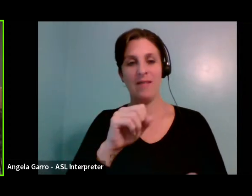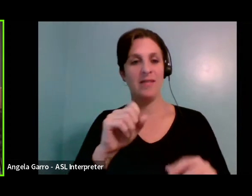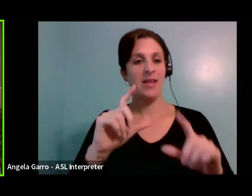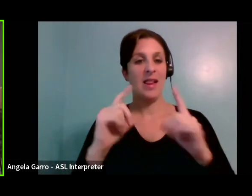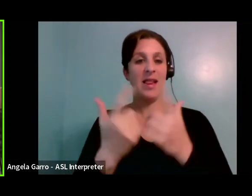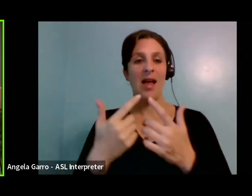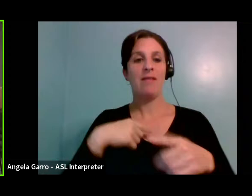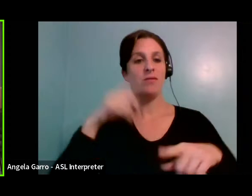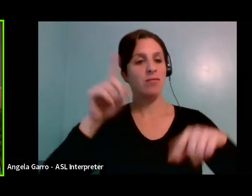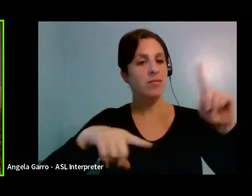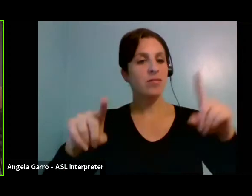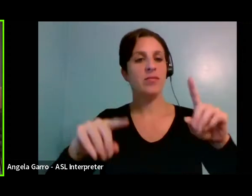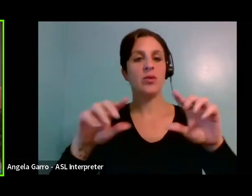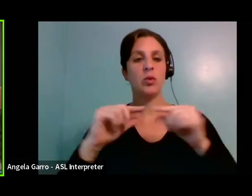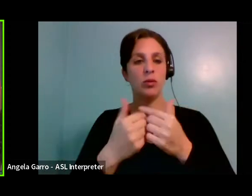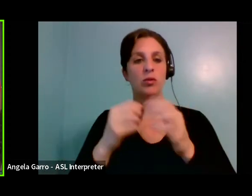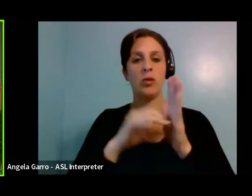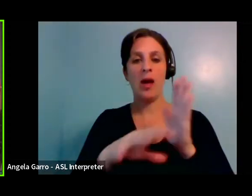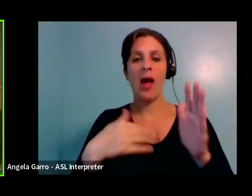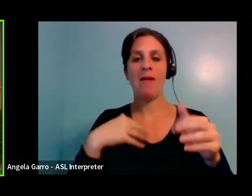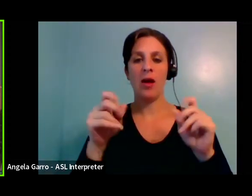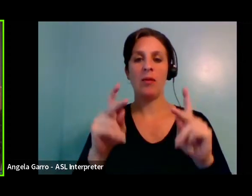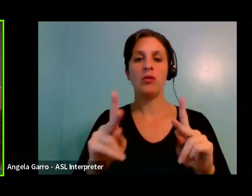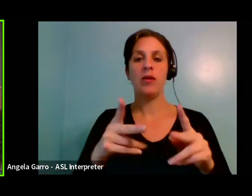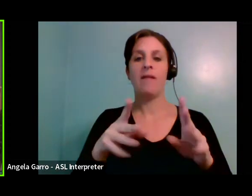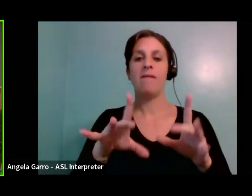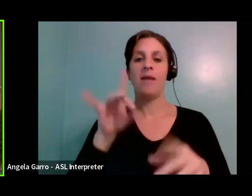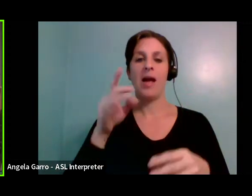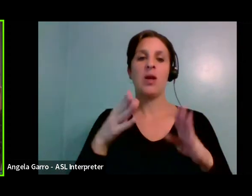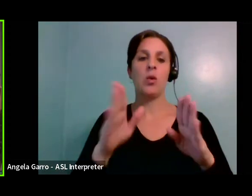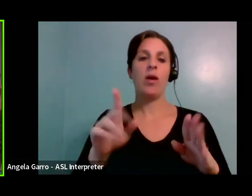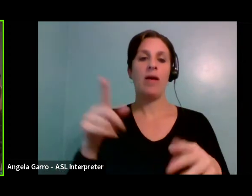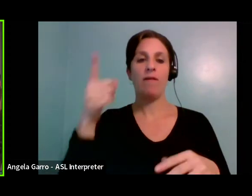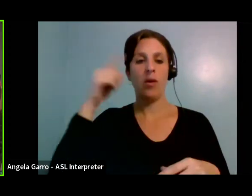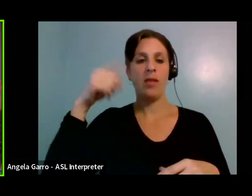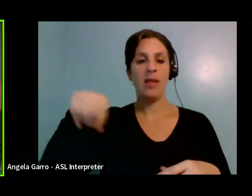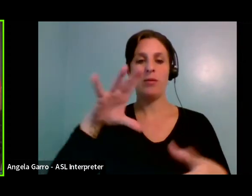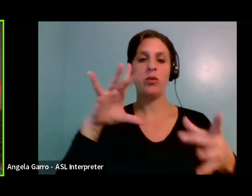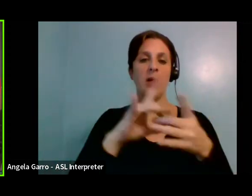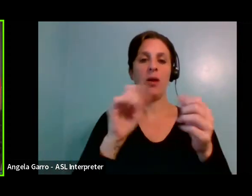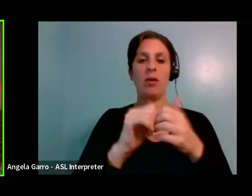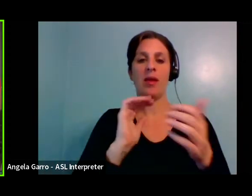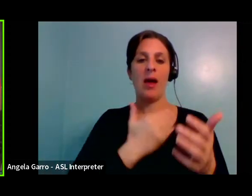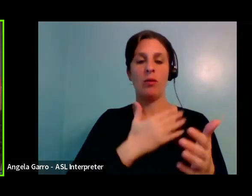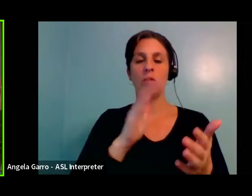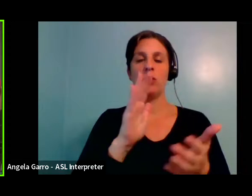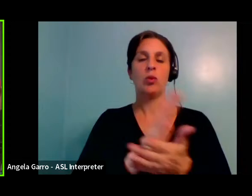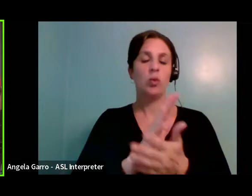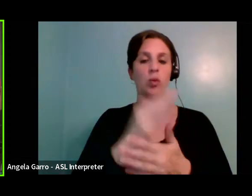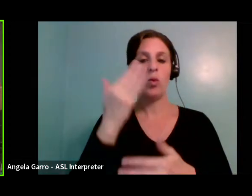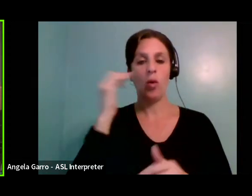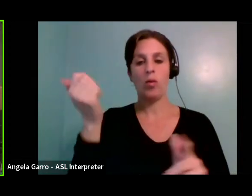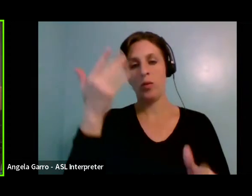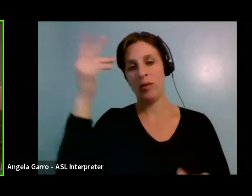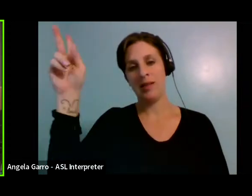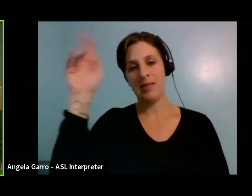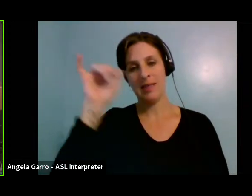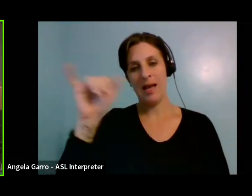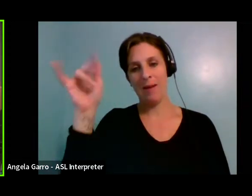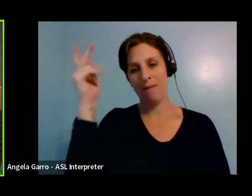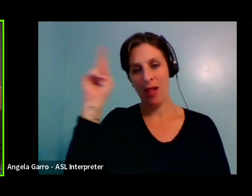students and having them opportunity to really find a way to connect with our schools. We all know that it's the same philosophy that the coaches at